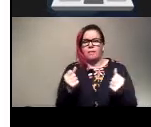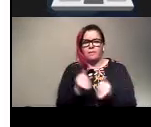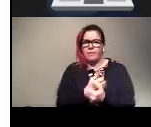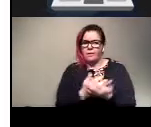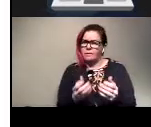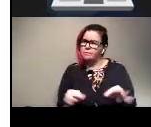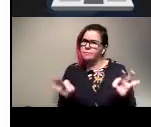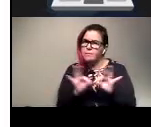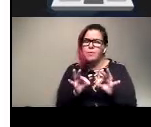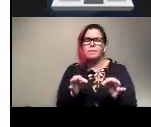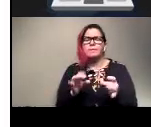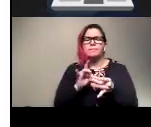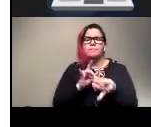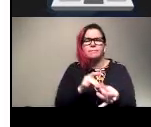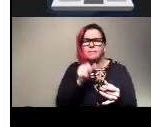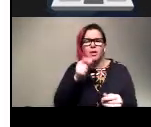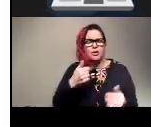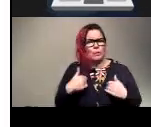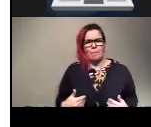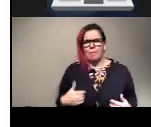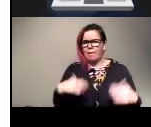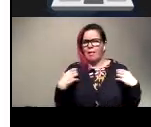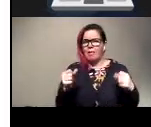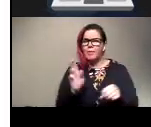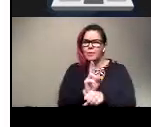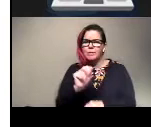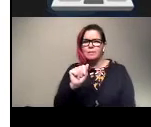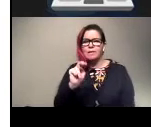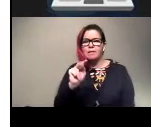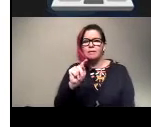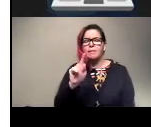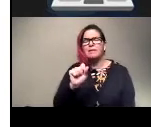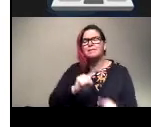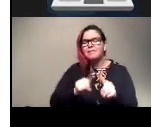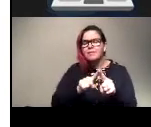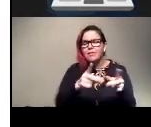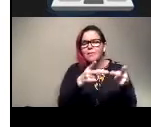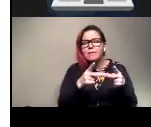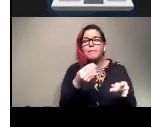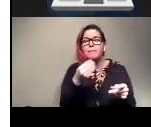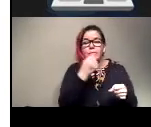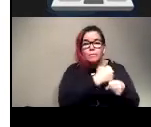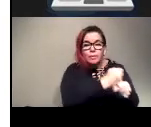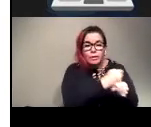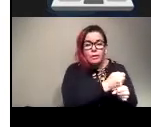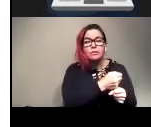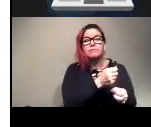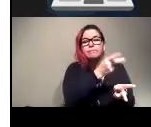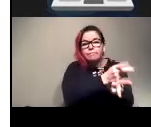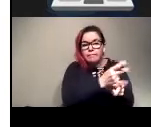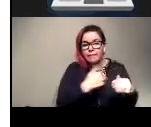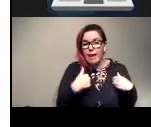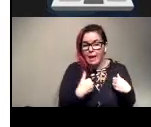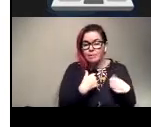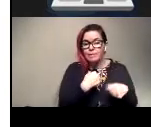important for not only human health, but we use antibiotics in a lot of settings, whether it's for food production, like for taking care of our animals and making sure they